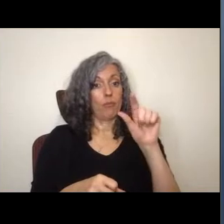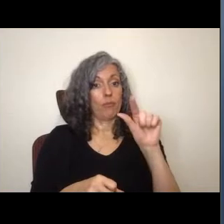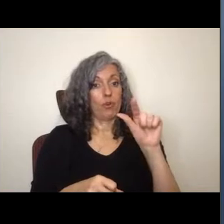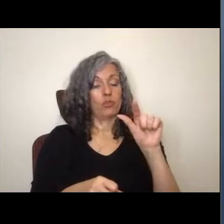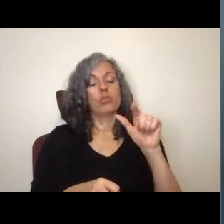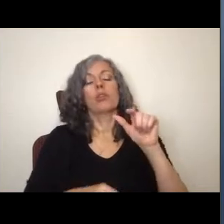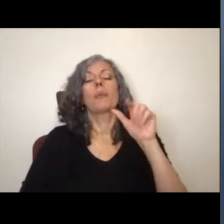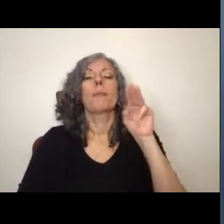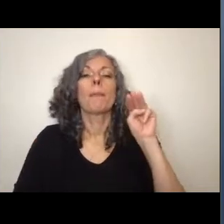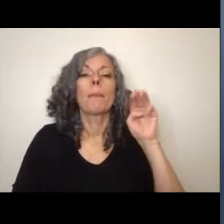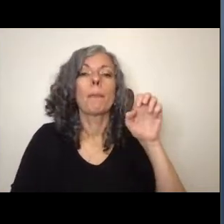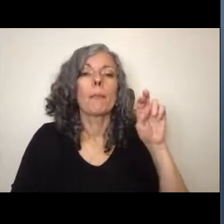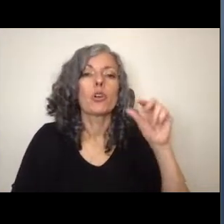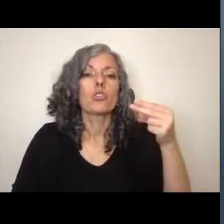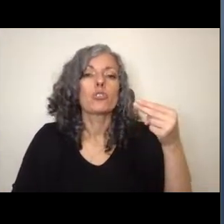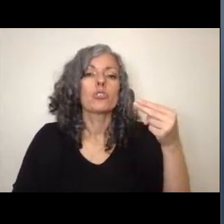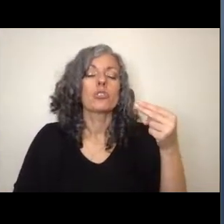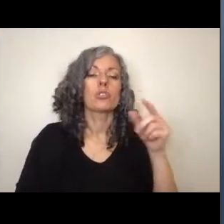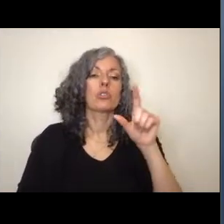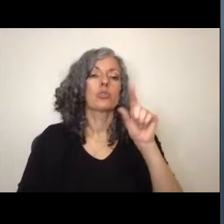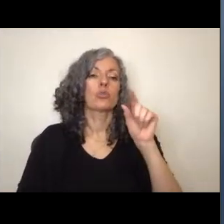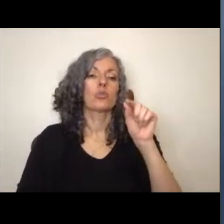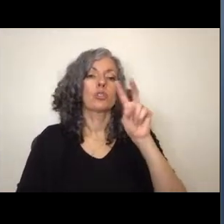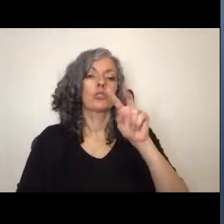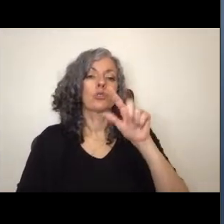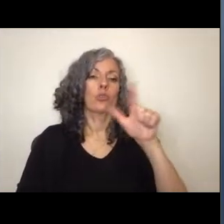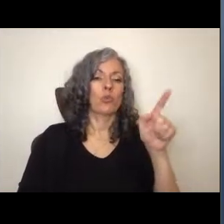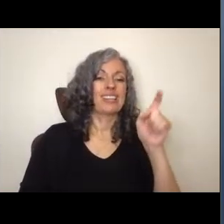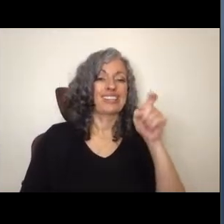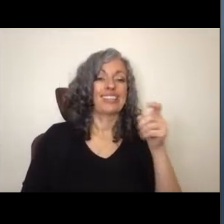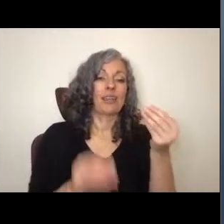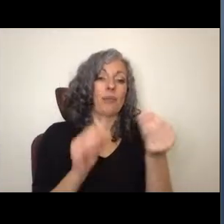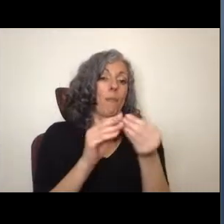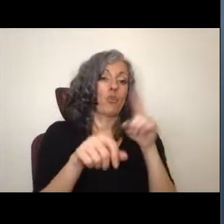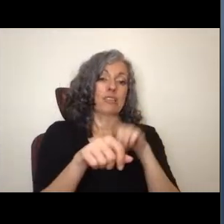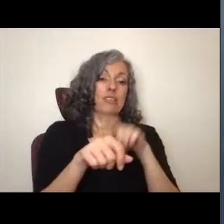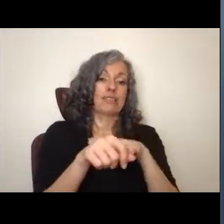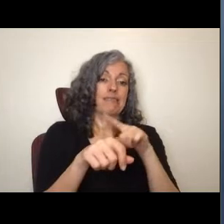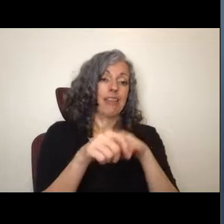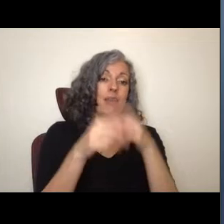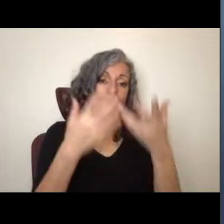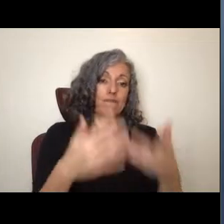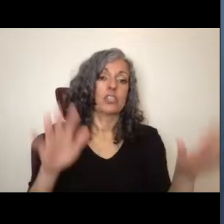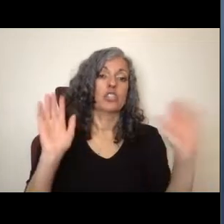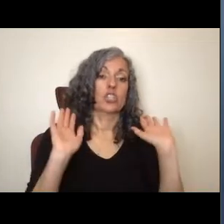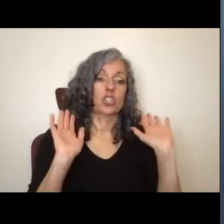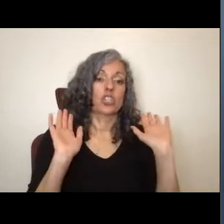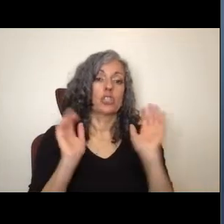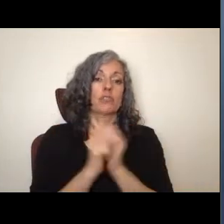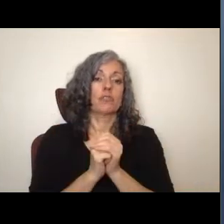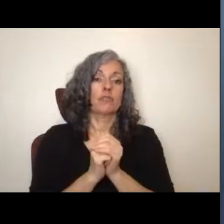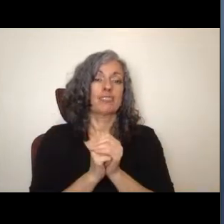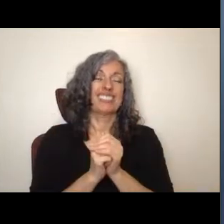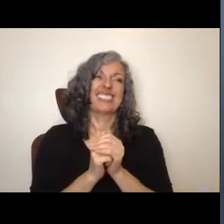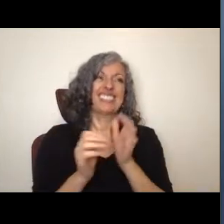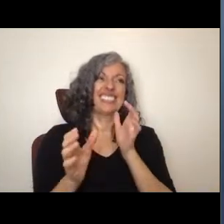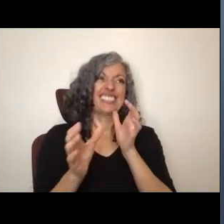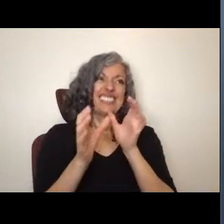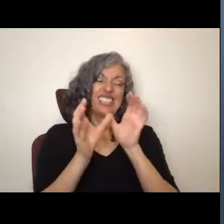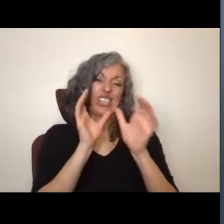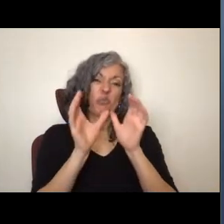contacted Caltrans to explain that they needed more time to complete the project. There was some miscommunication in this conversation